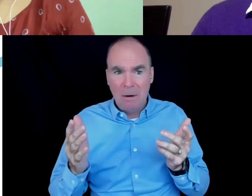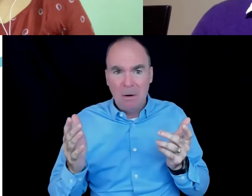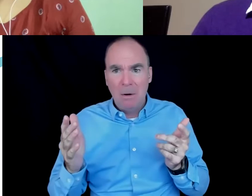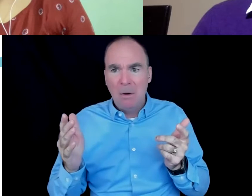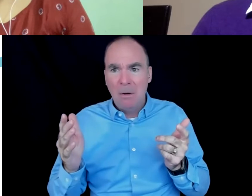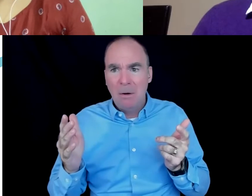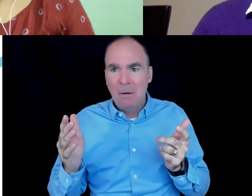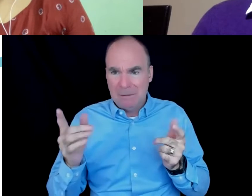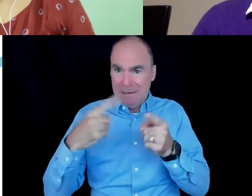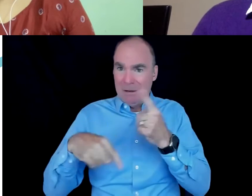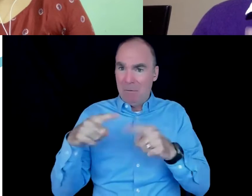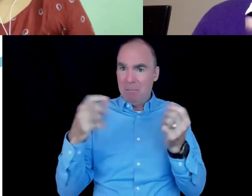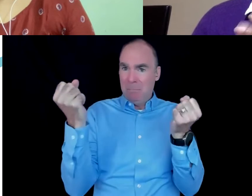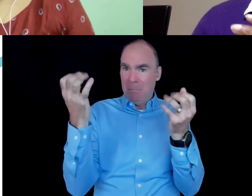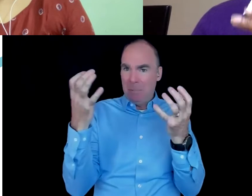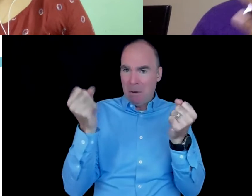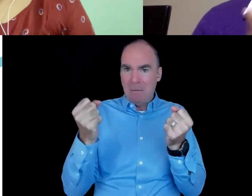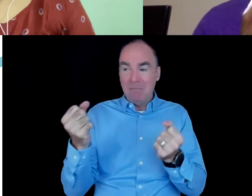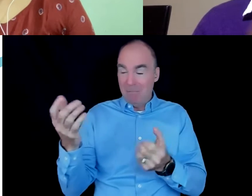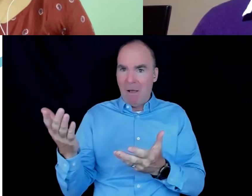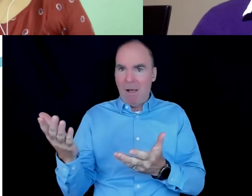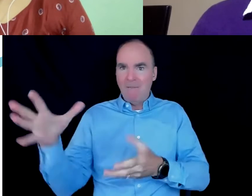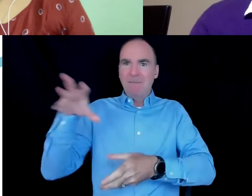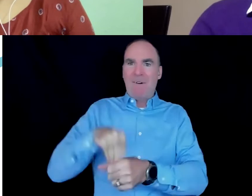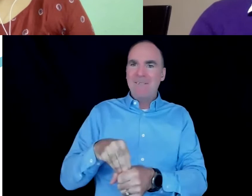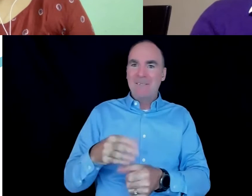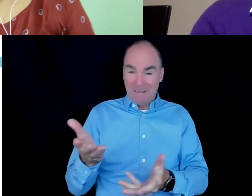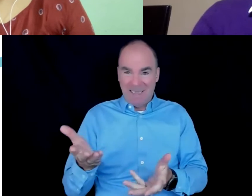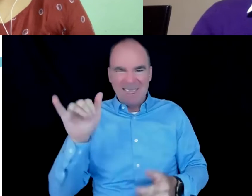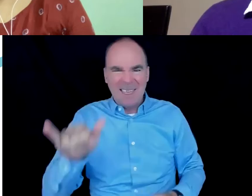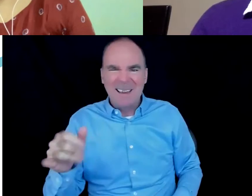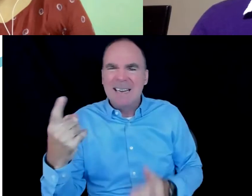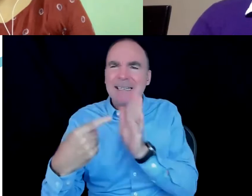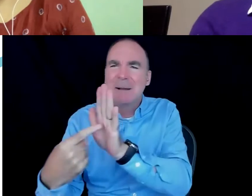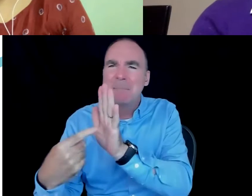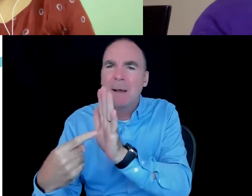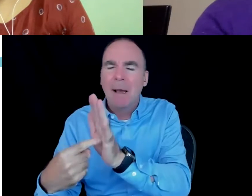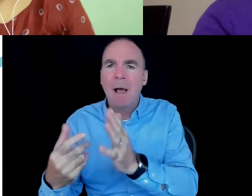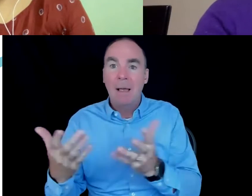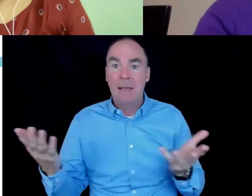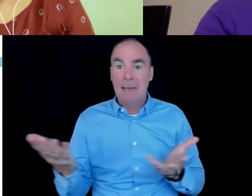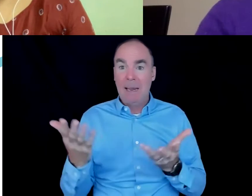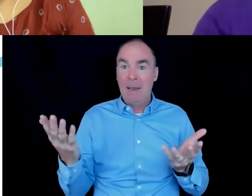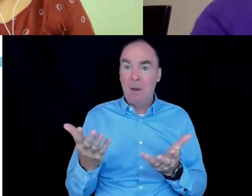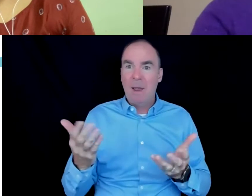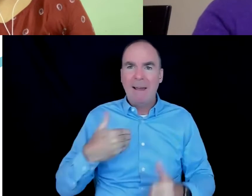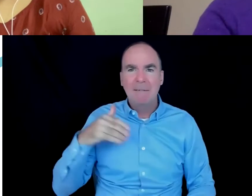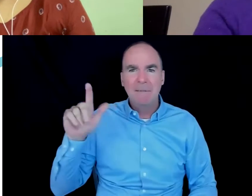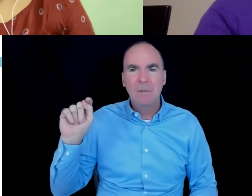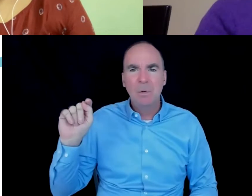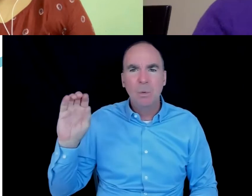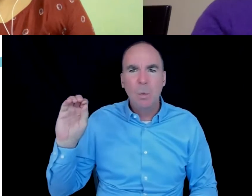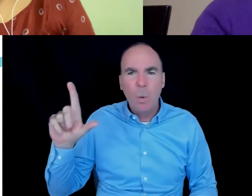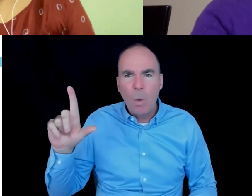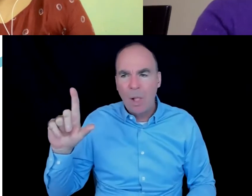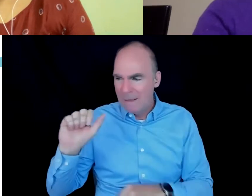to create a space for them to be able to participate, okay? Create an environment, bring in tools, train people